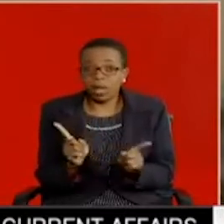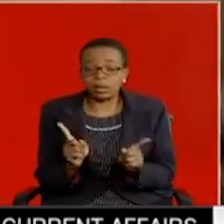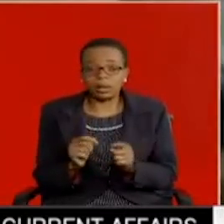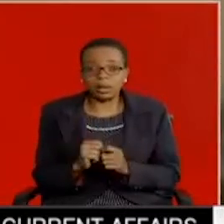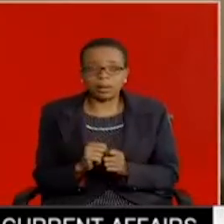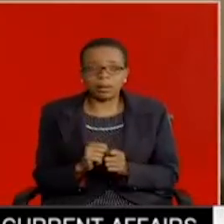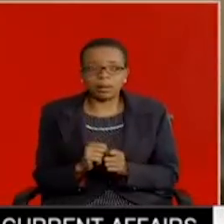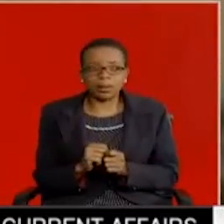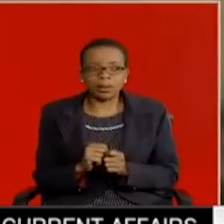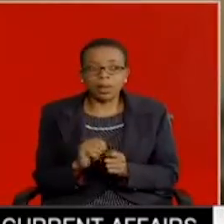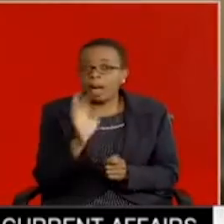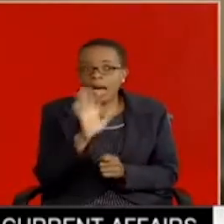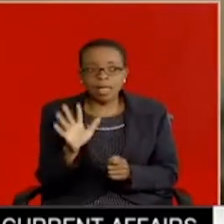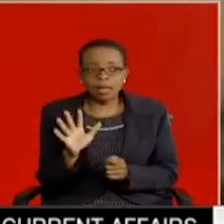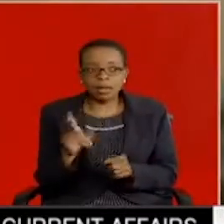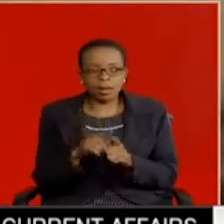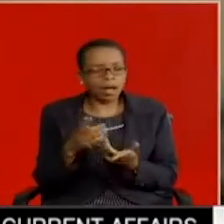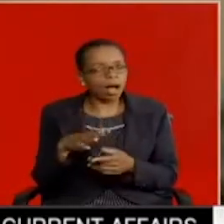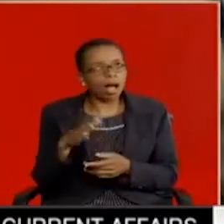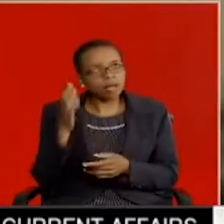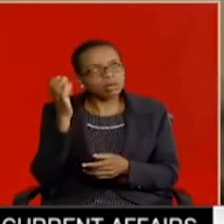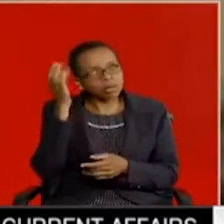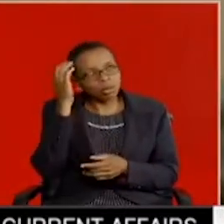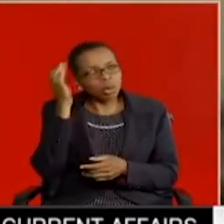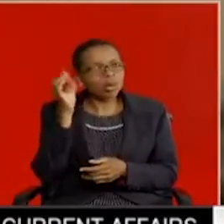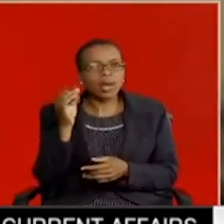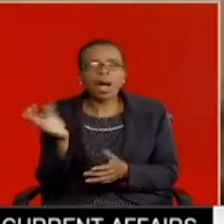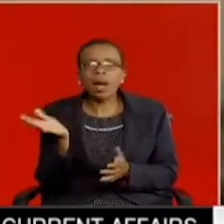And some, you know, will quickly, their headache will quickly go away.